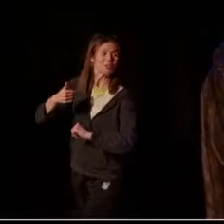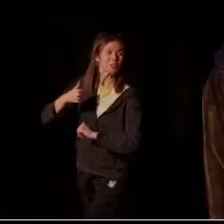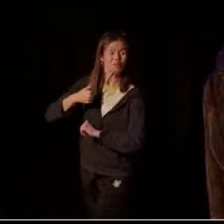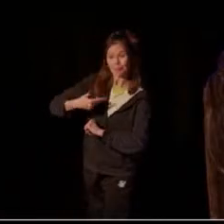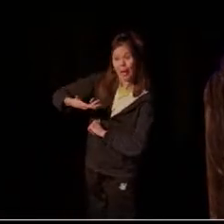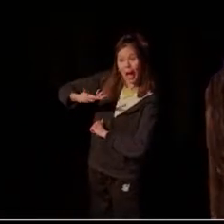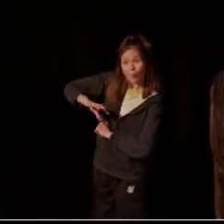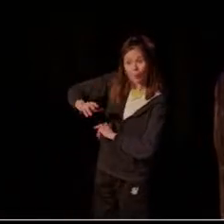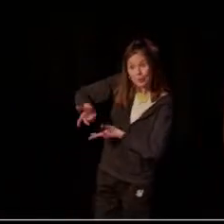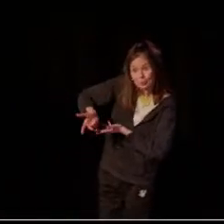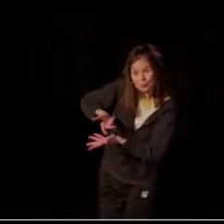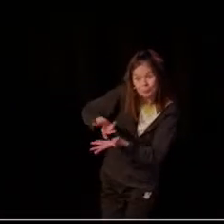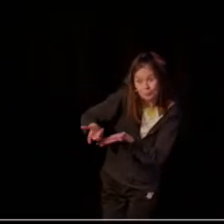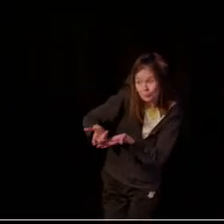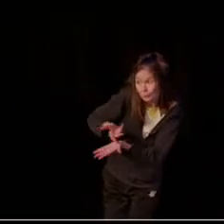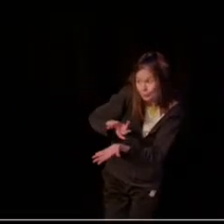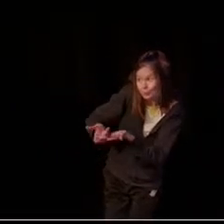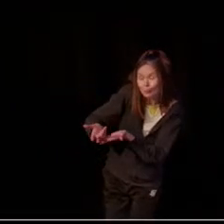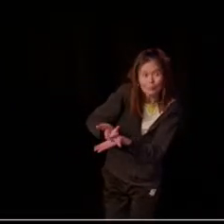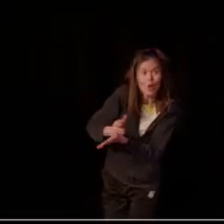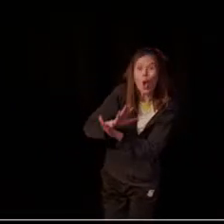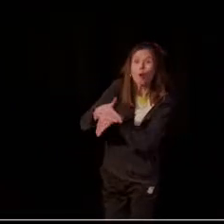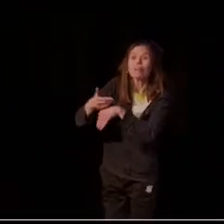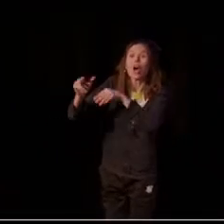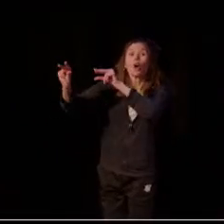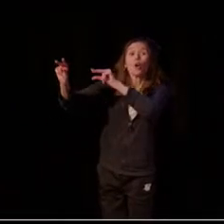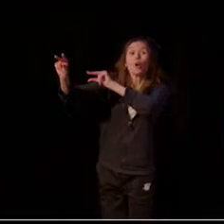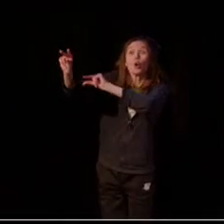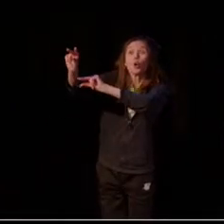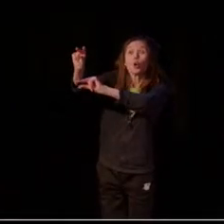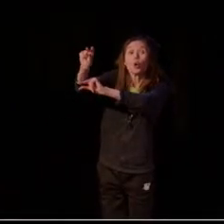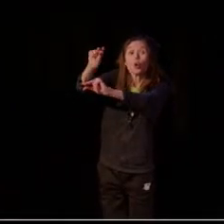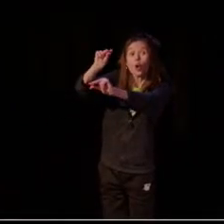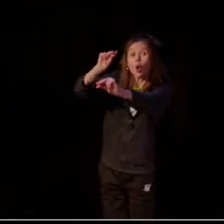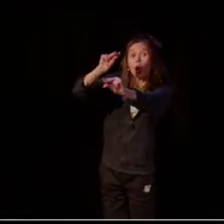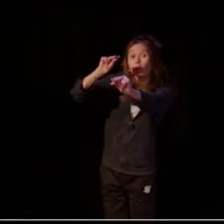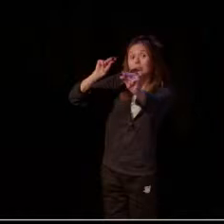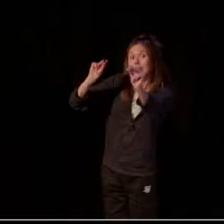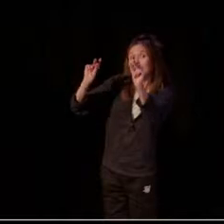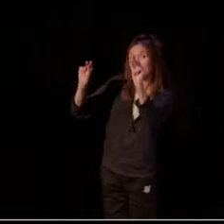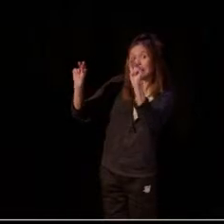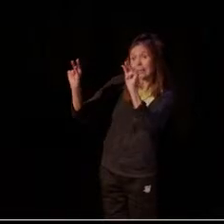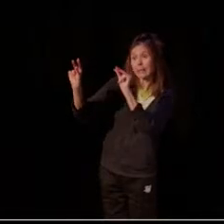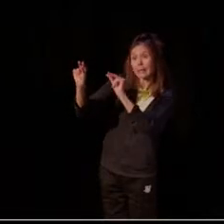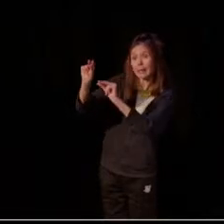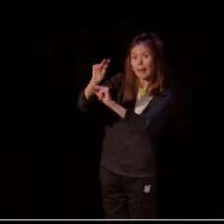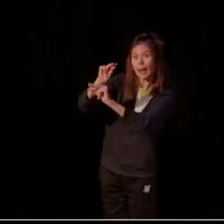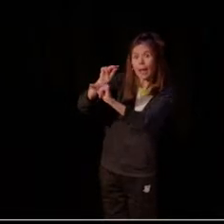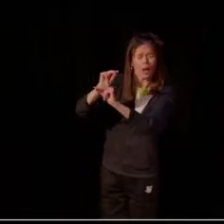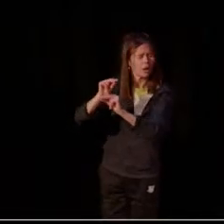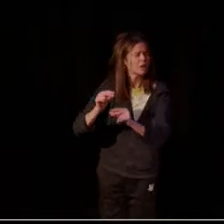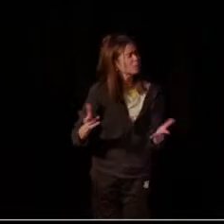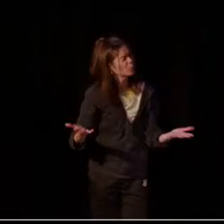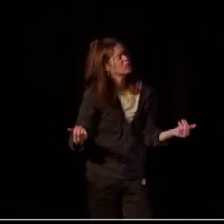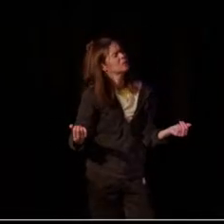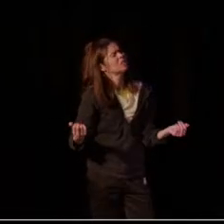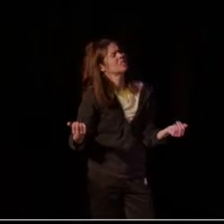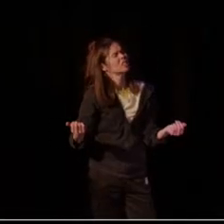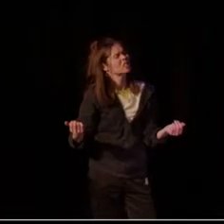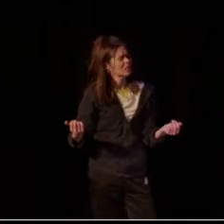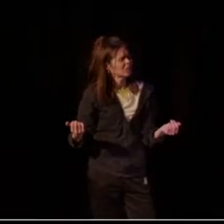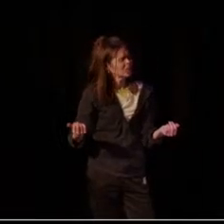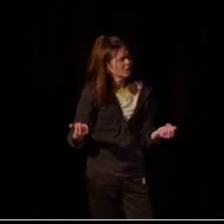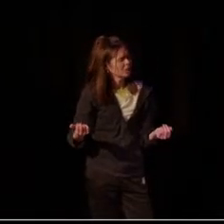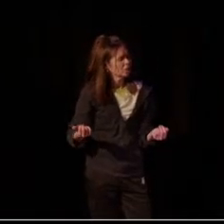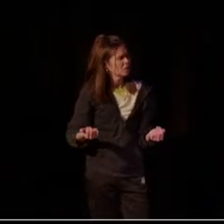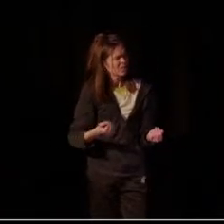needful conference about some gossip with your good self. What?